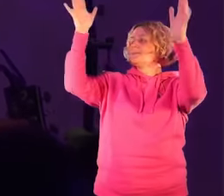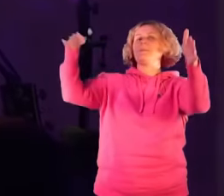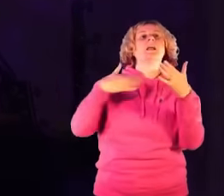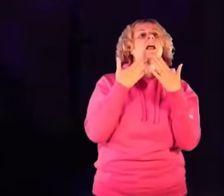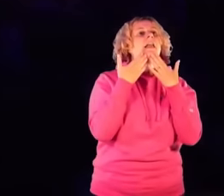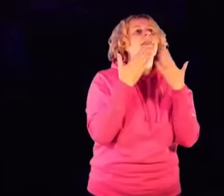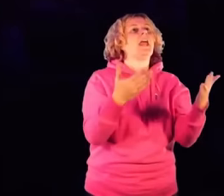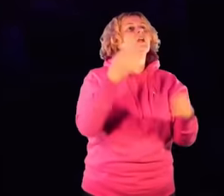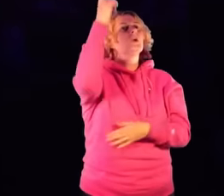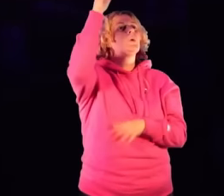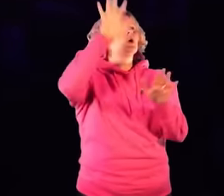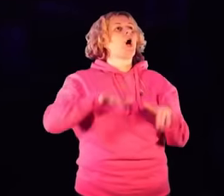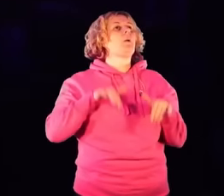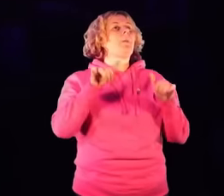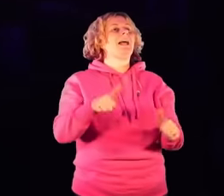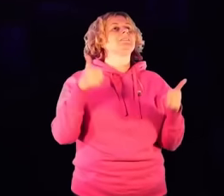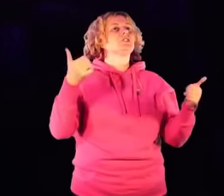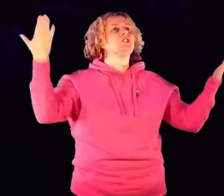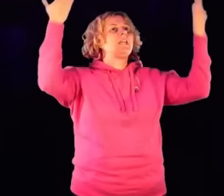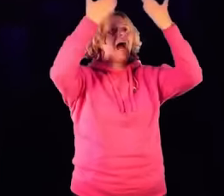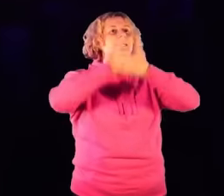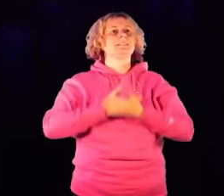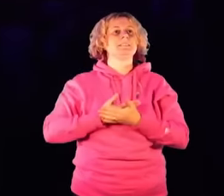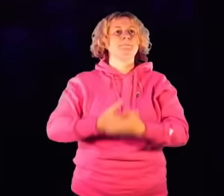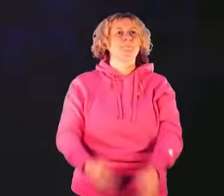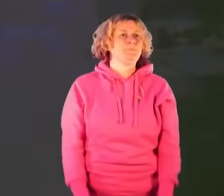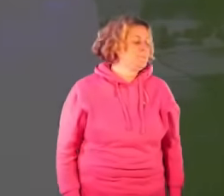Lamb. Thank you. God bless. Good night. Take care.